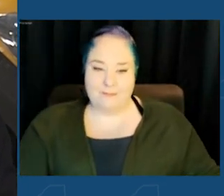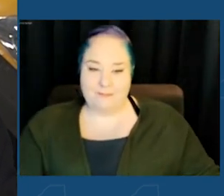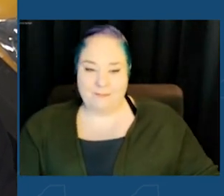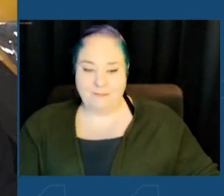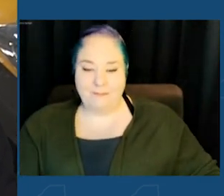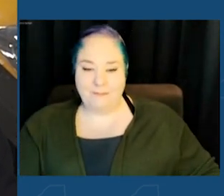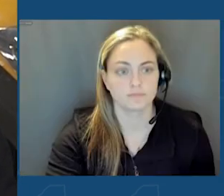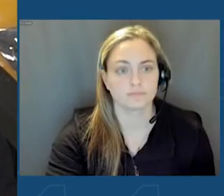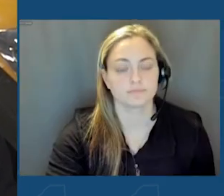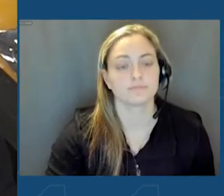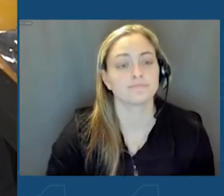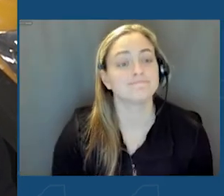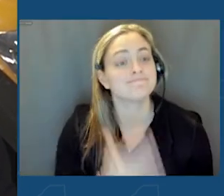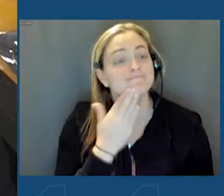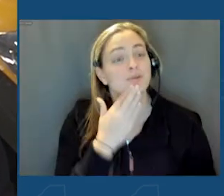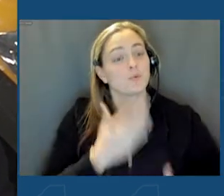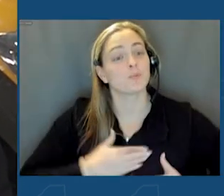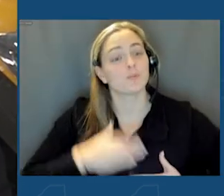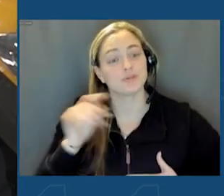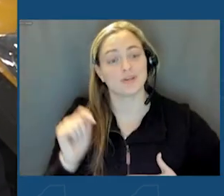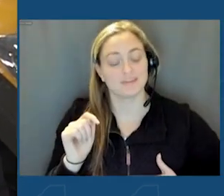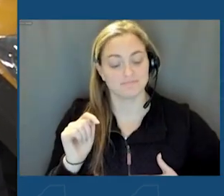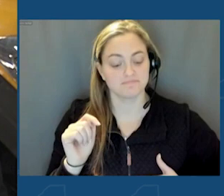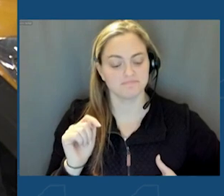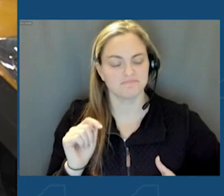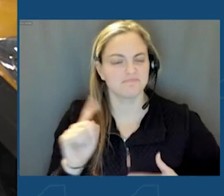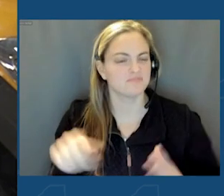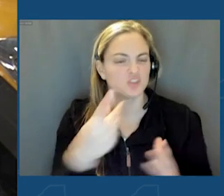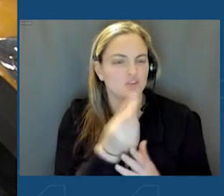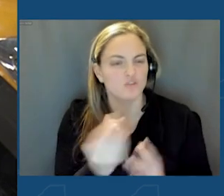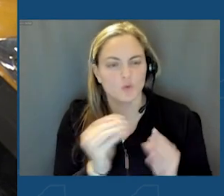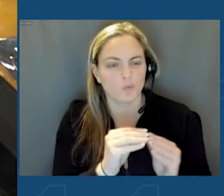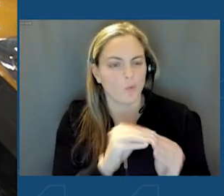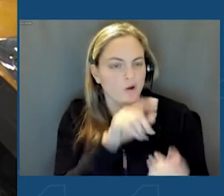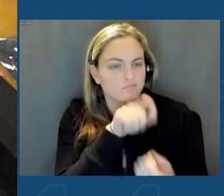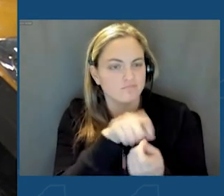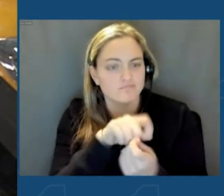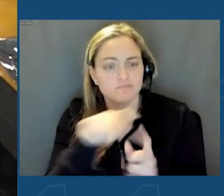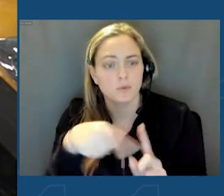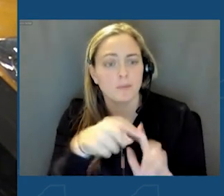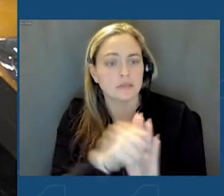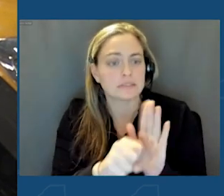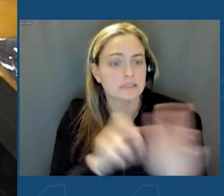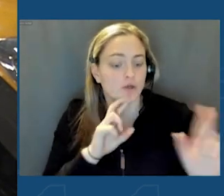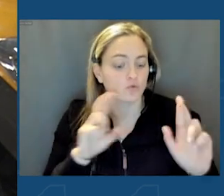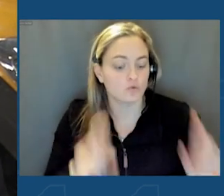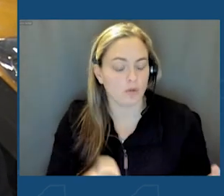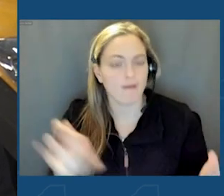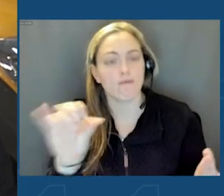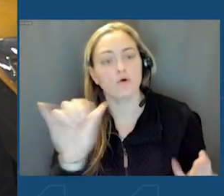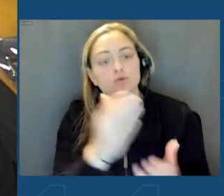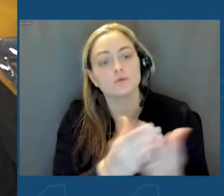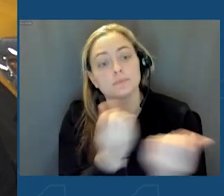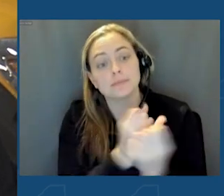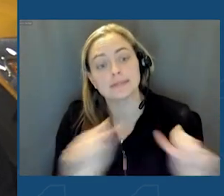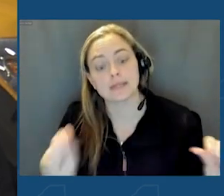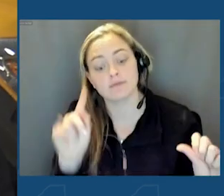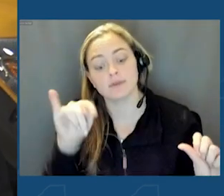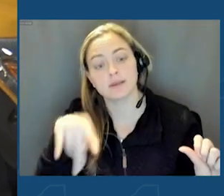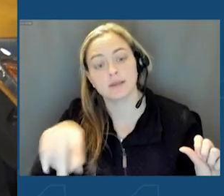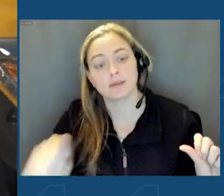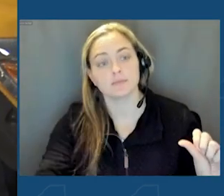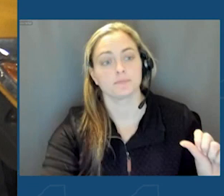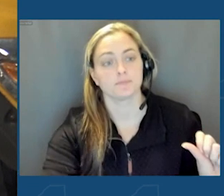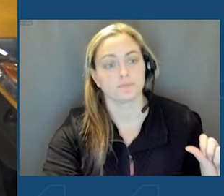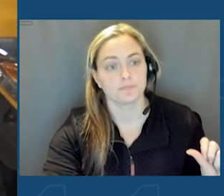thank you ma'am I appreciate it um just a few more details on state response and then also some safety tips in terms